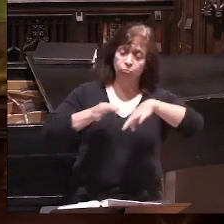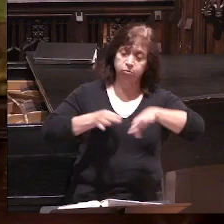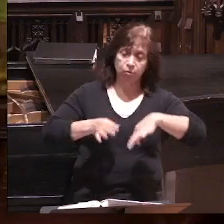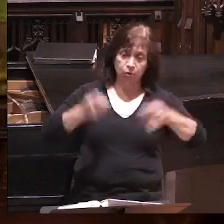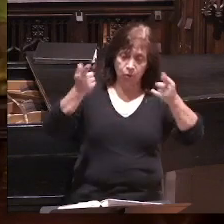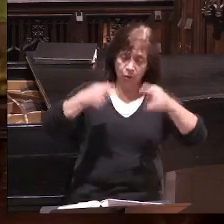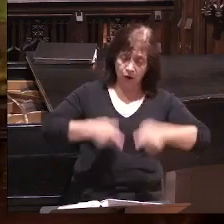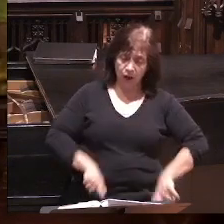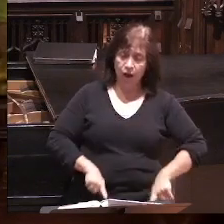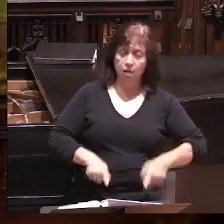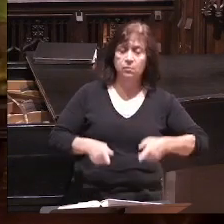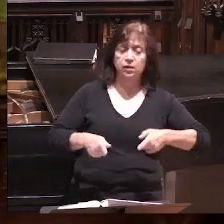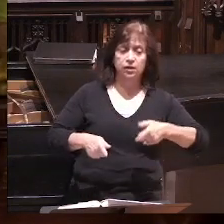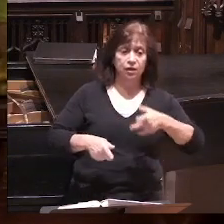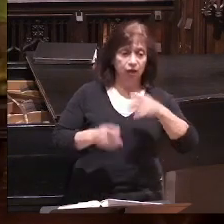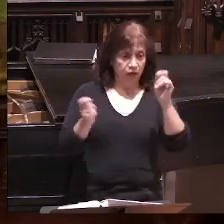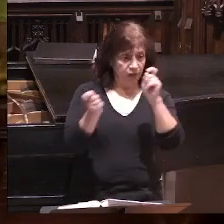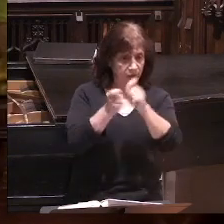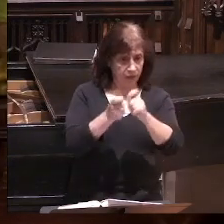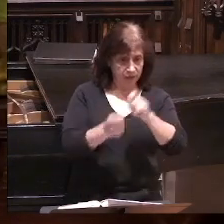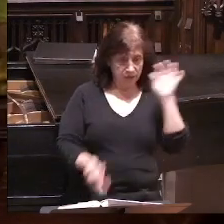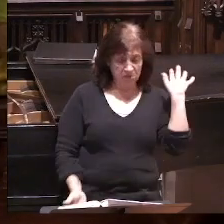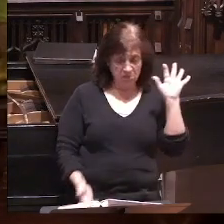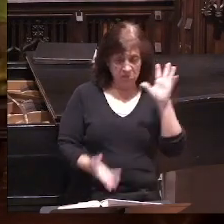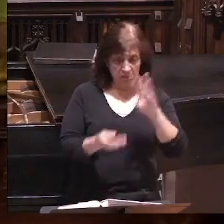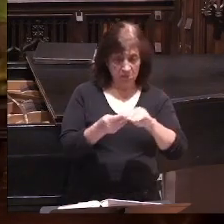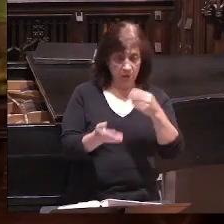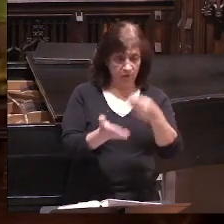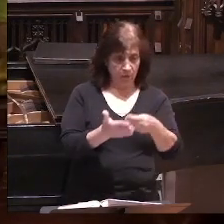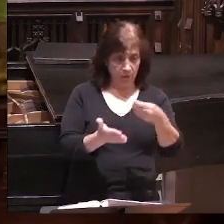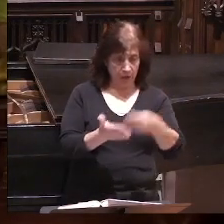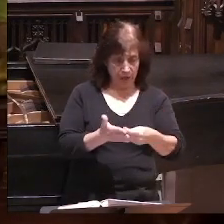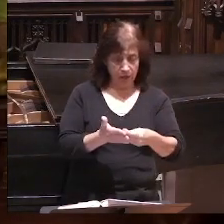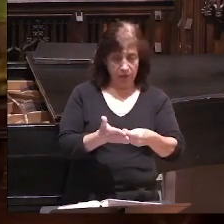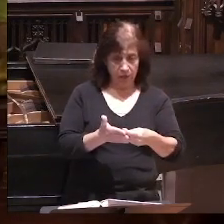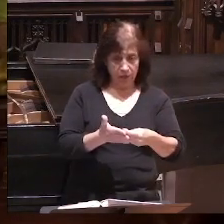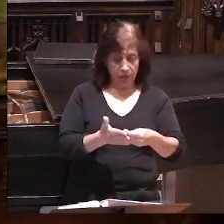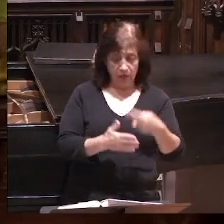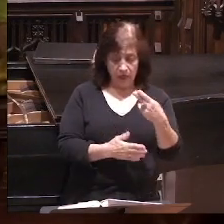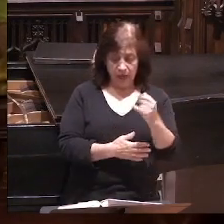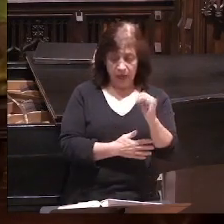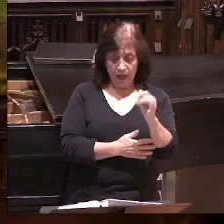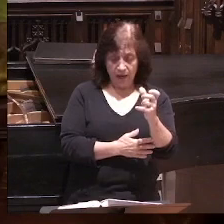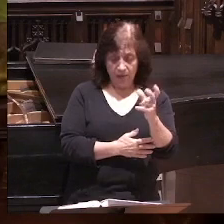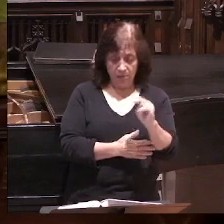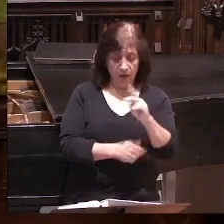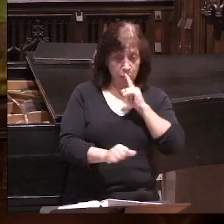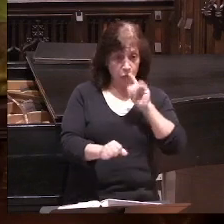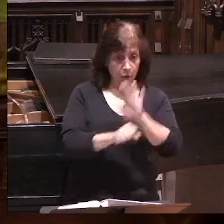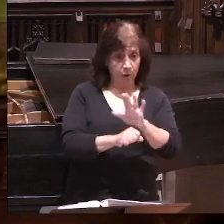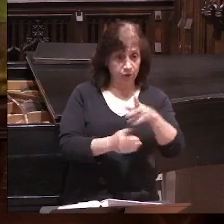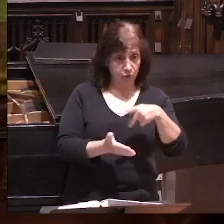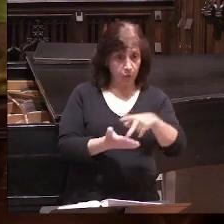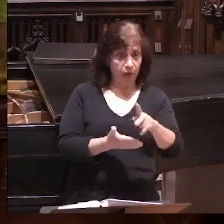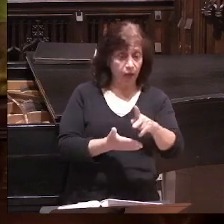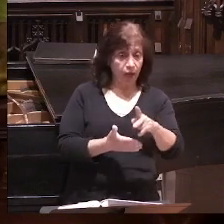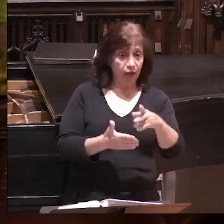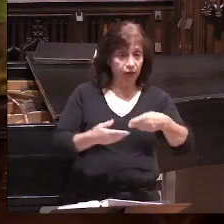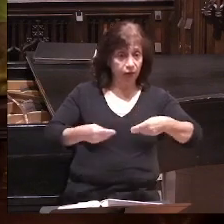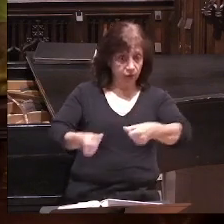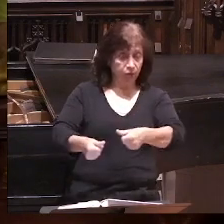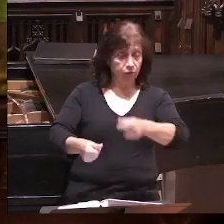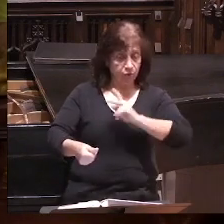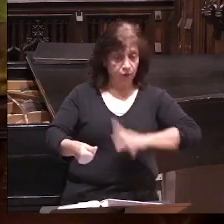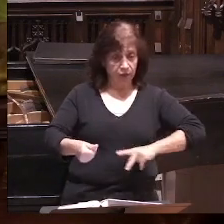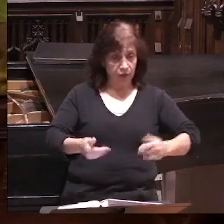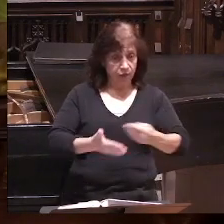happened to him and the exact sum of money that Haman had promised to pay into the king's